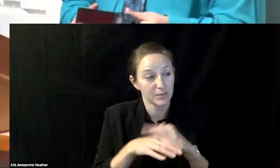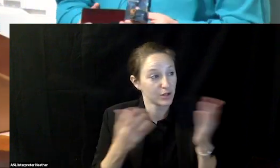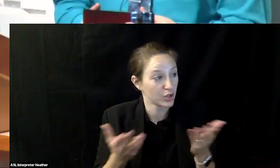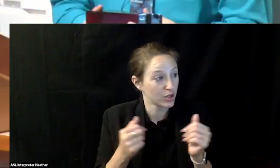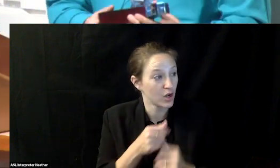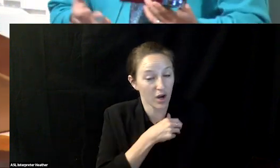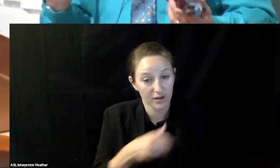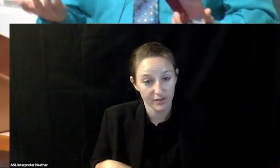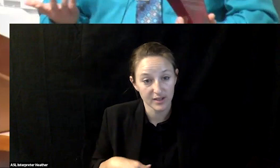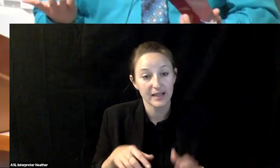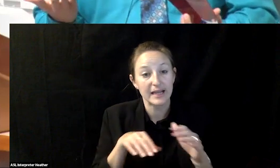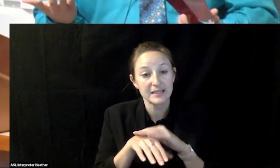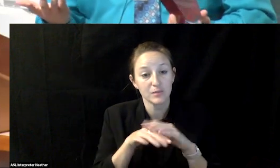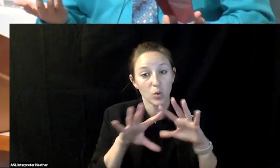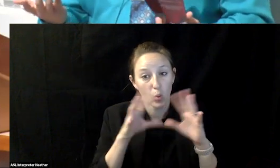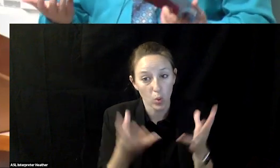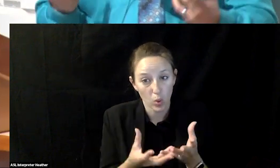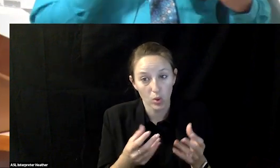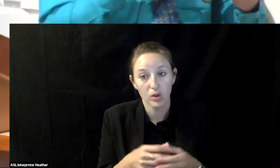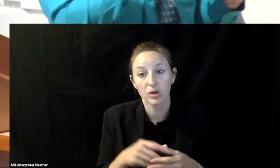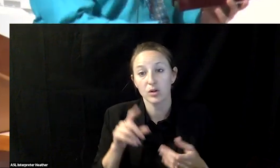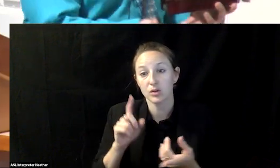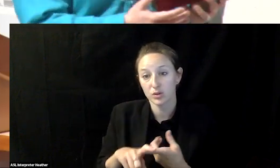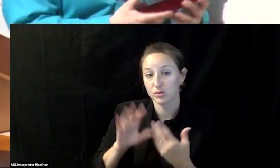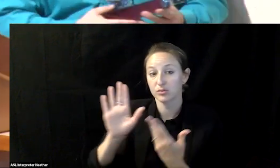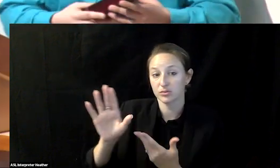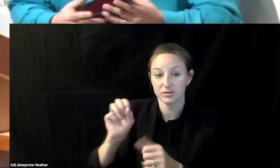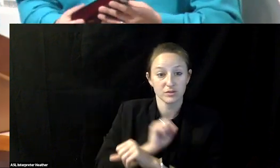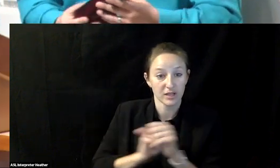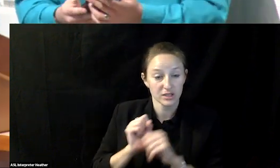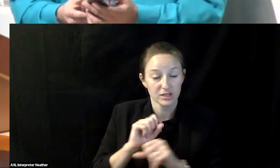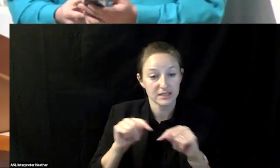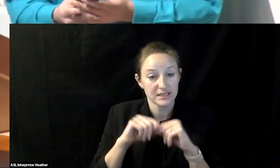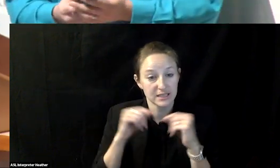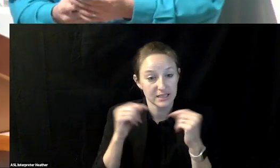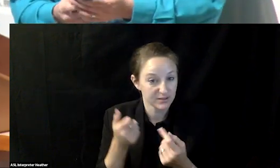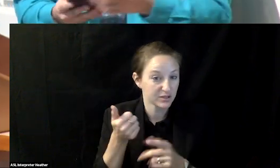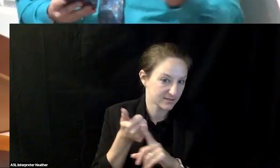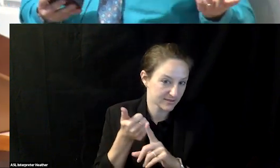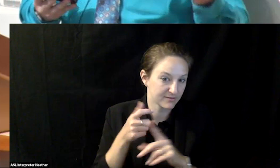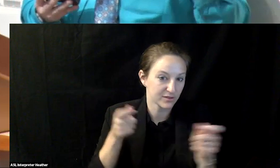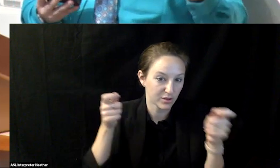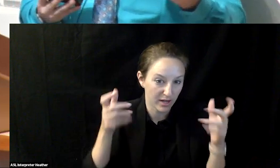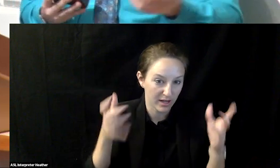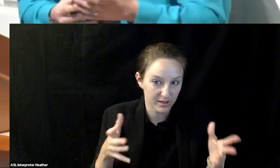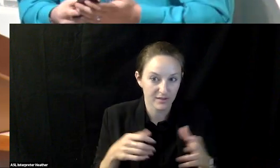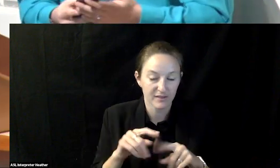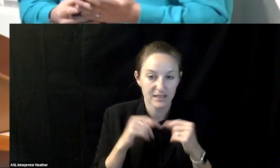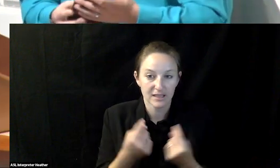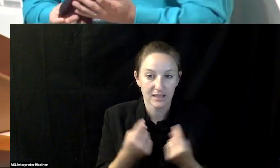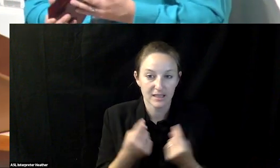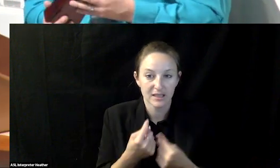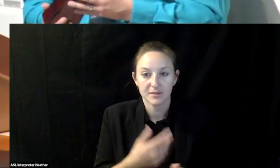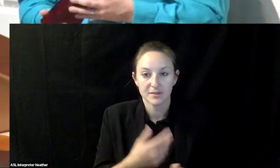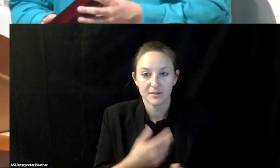accessible world, to the HPAC content strategy team. Melissa is our director of that team. And then GAAD for